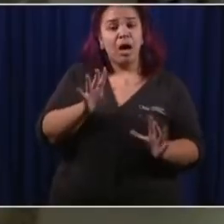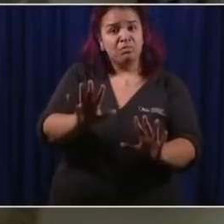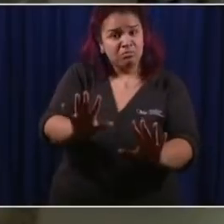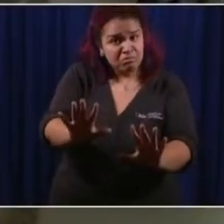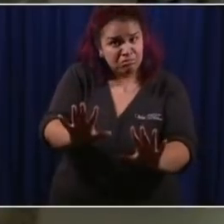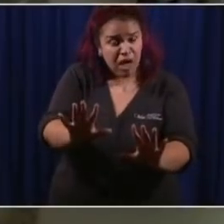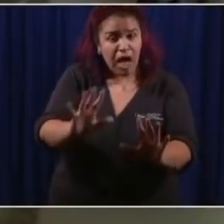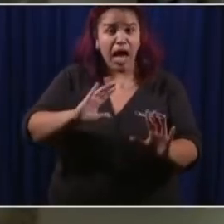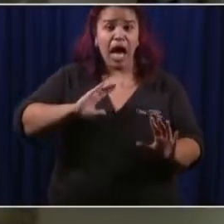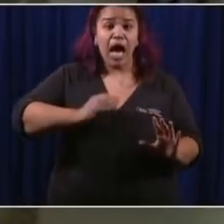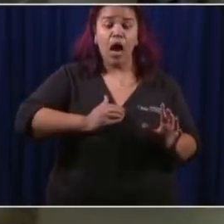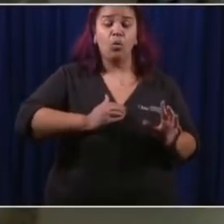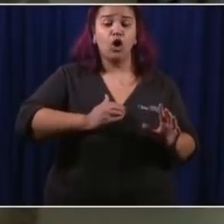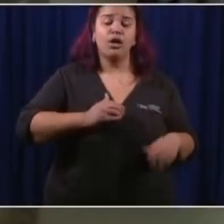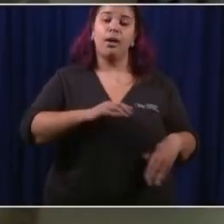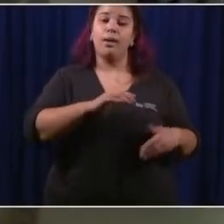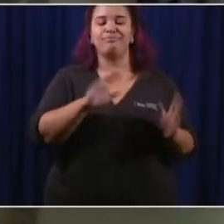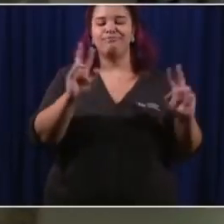while Partners in Health,